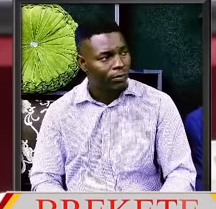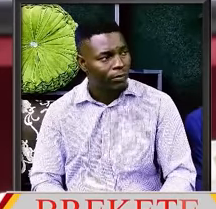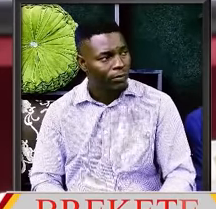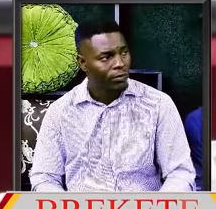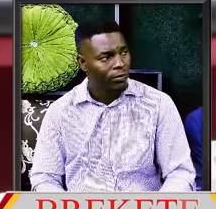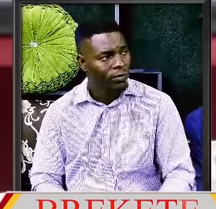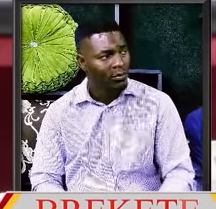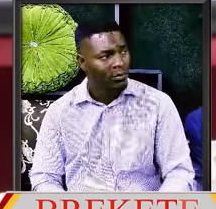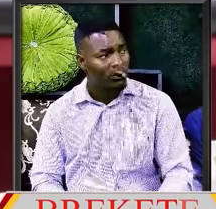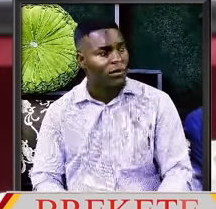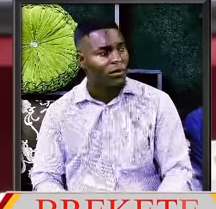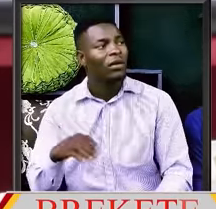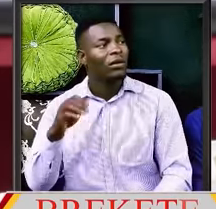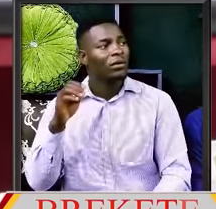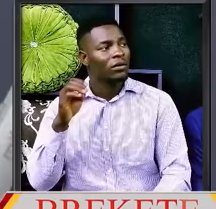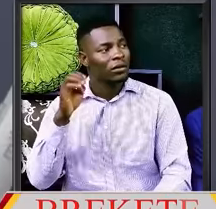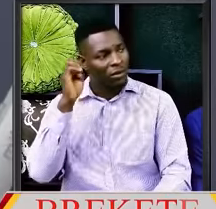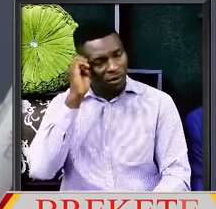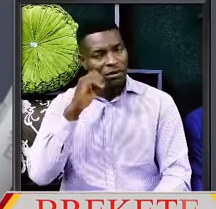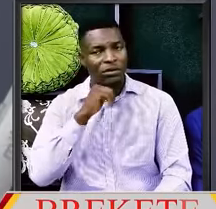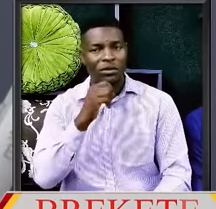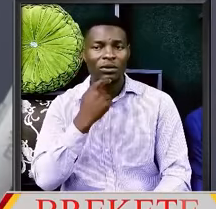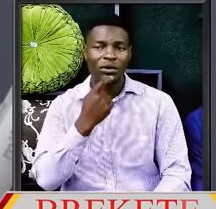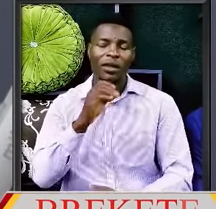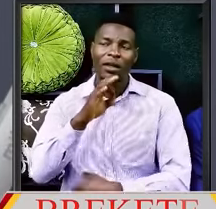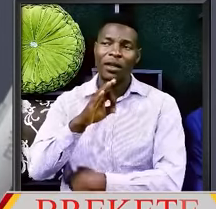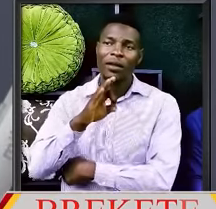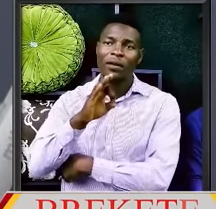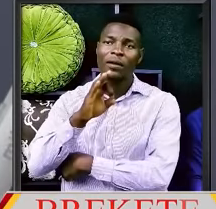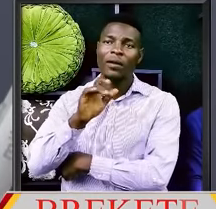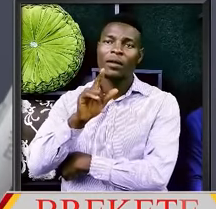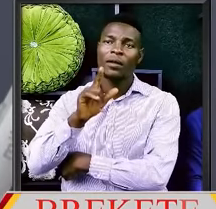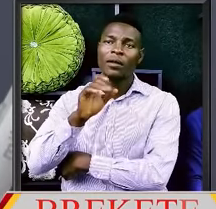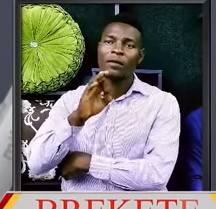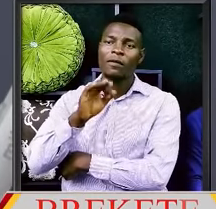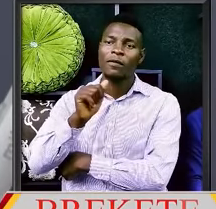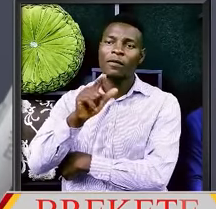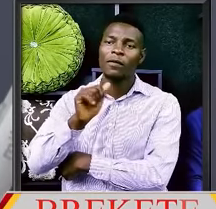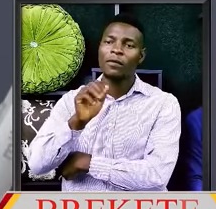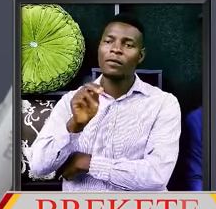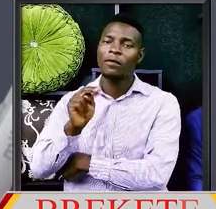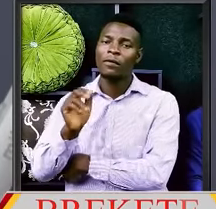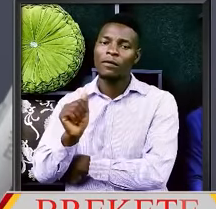following him. No, he did not say Falano. He was saying him. He did not say Falano.